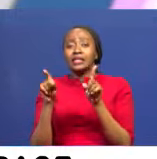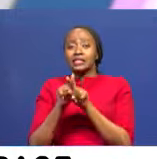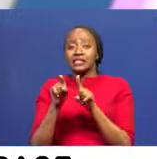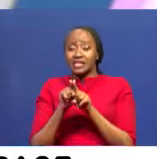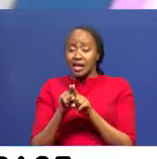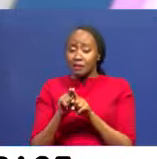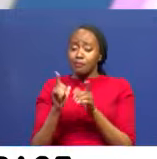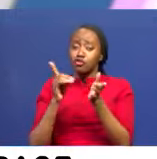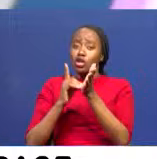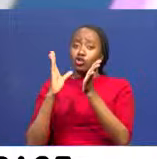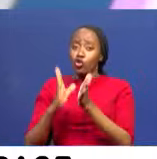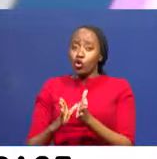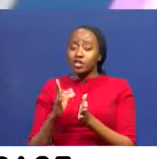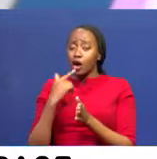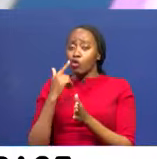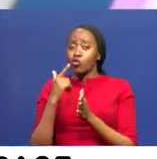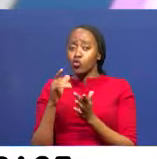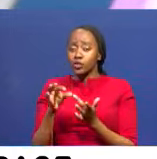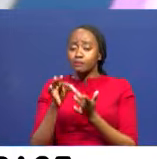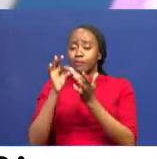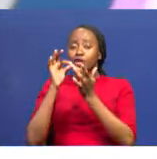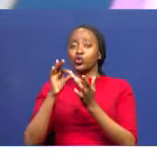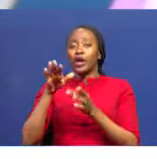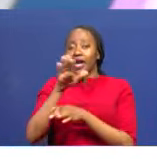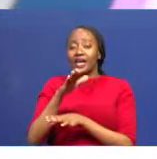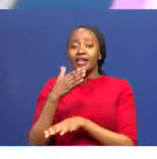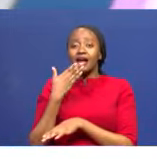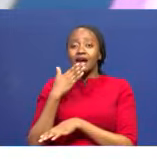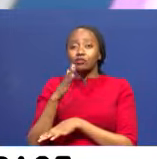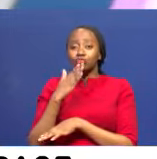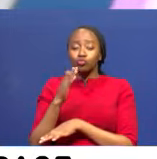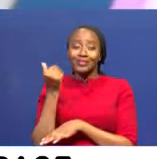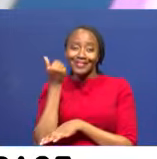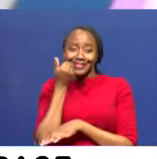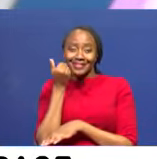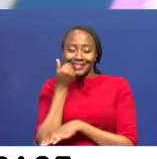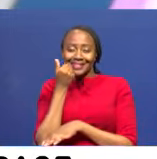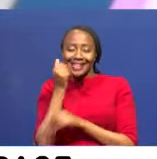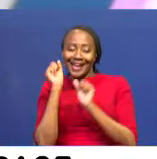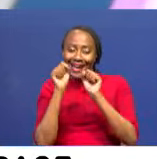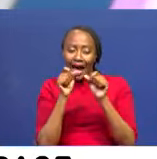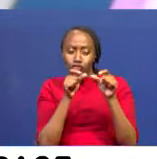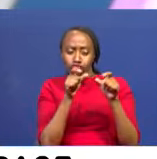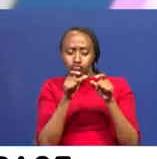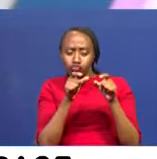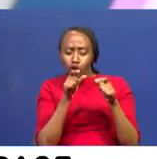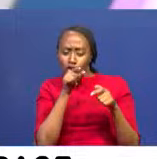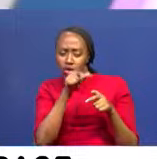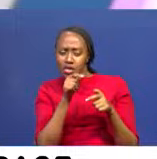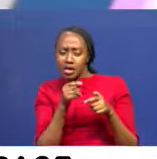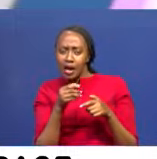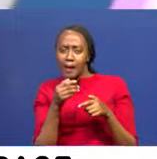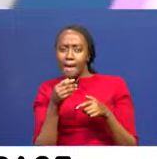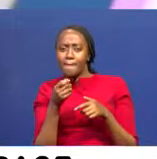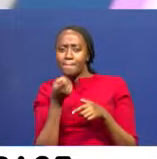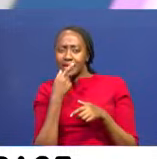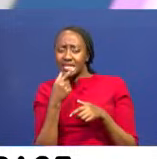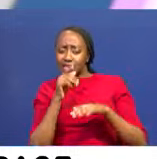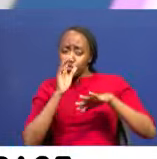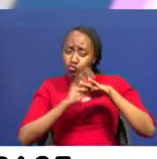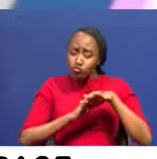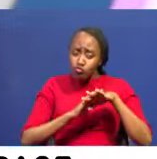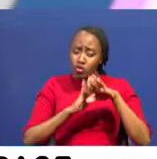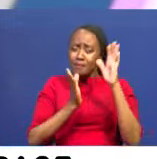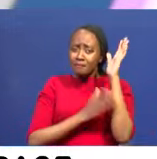provider, who could be your specialist in diabetes, to make sure that whatever you're using, that we are rationalizing it, and